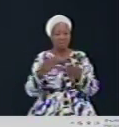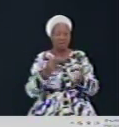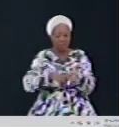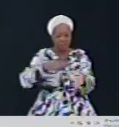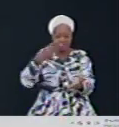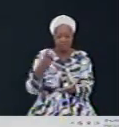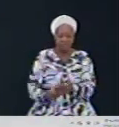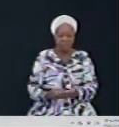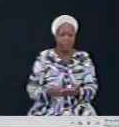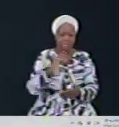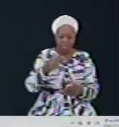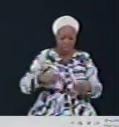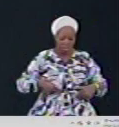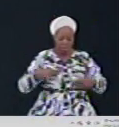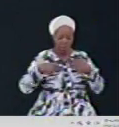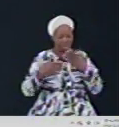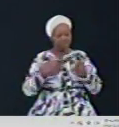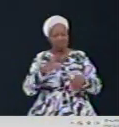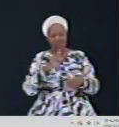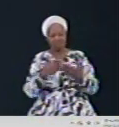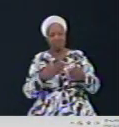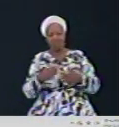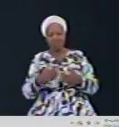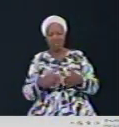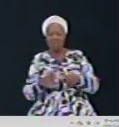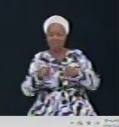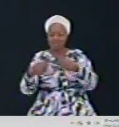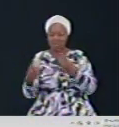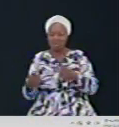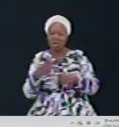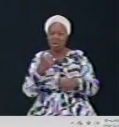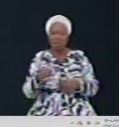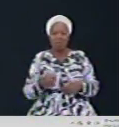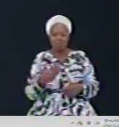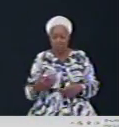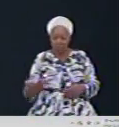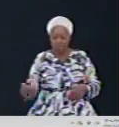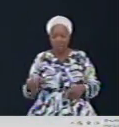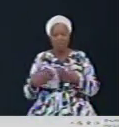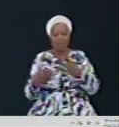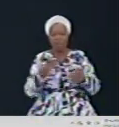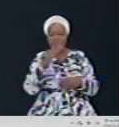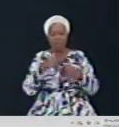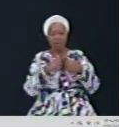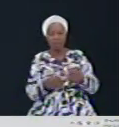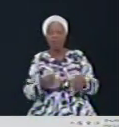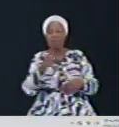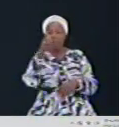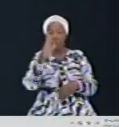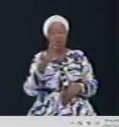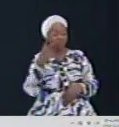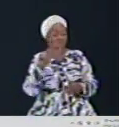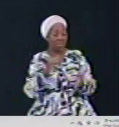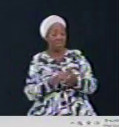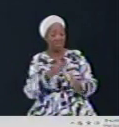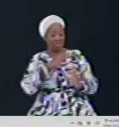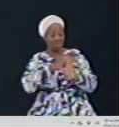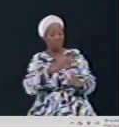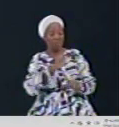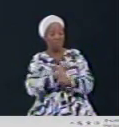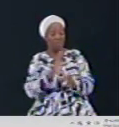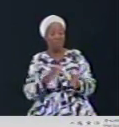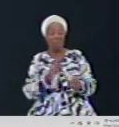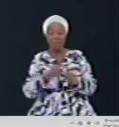your health might go, your property might be lost, God sees the stumbling block there, but